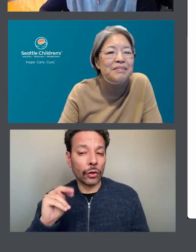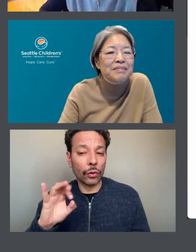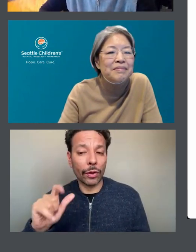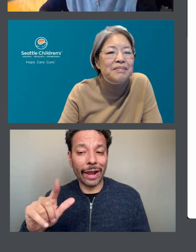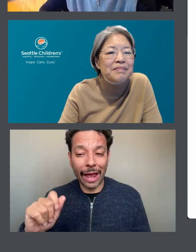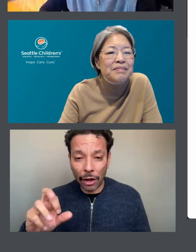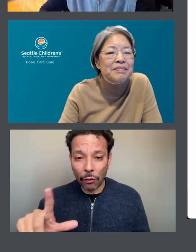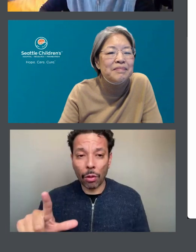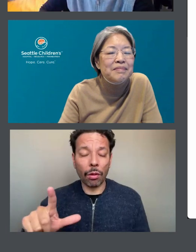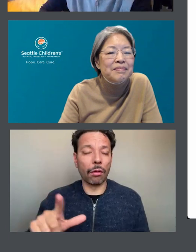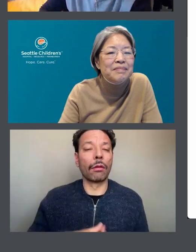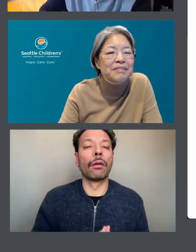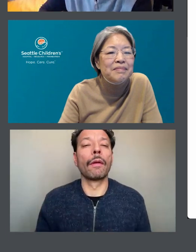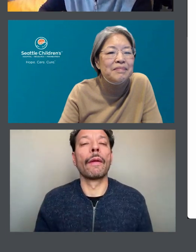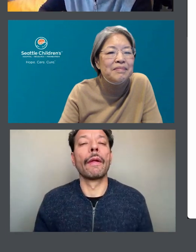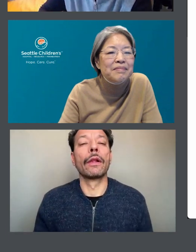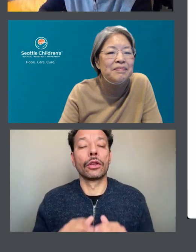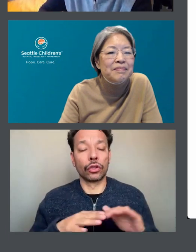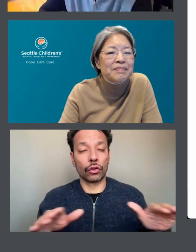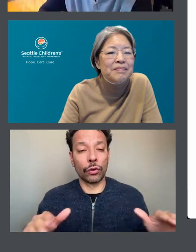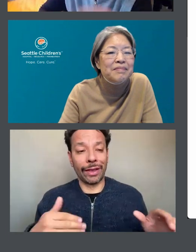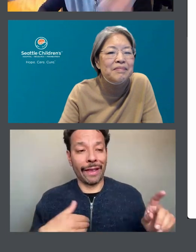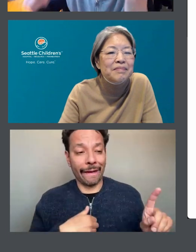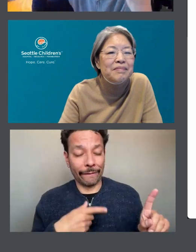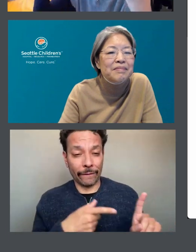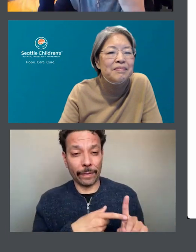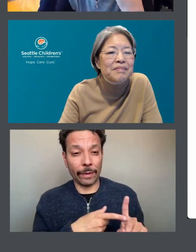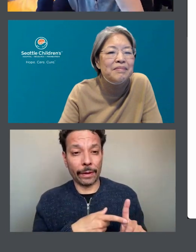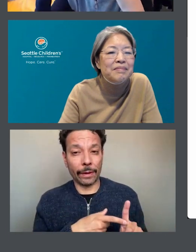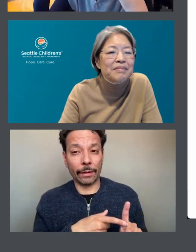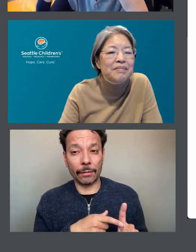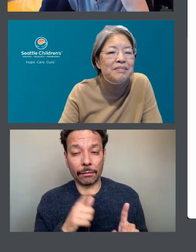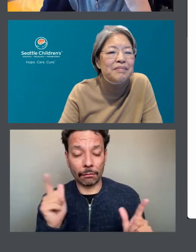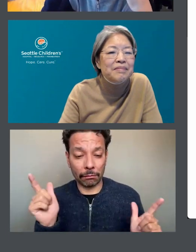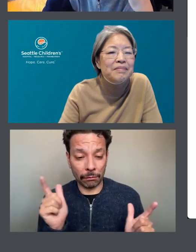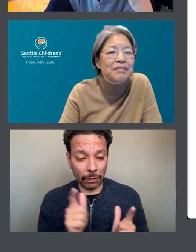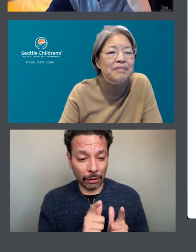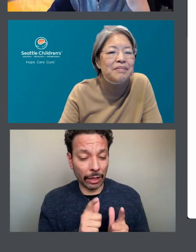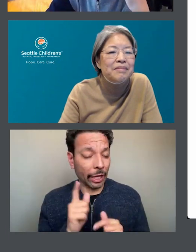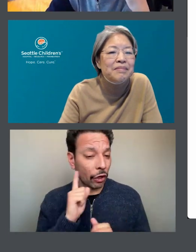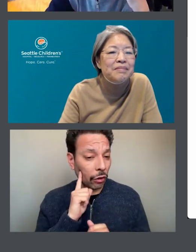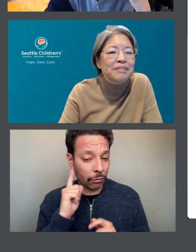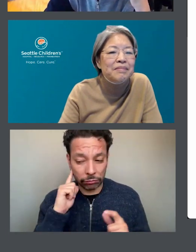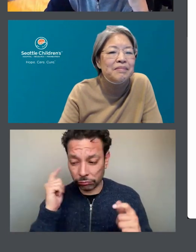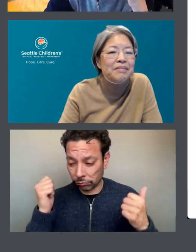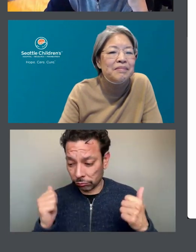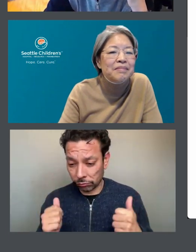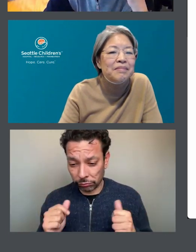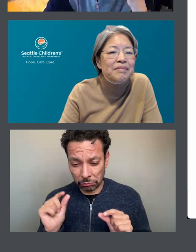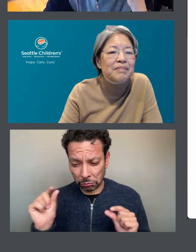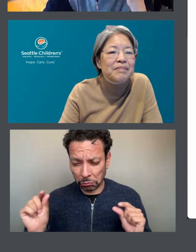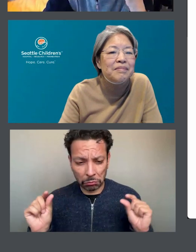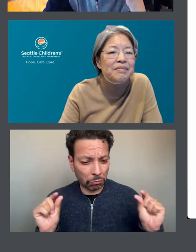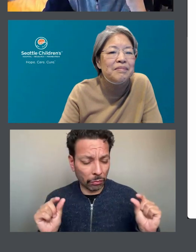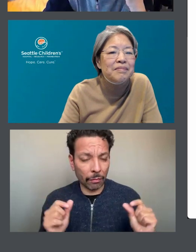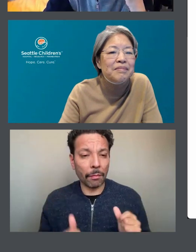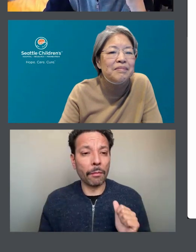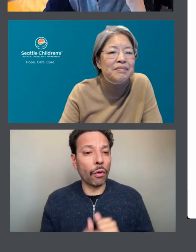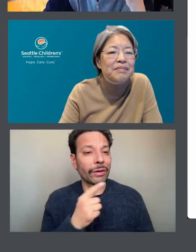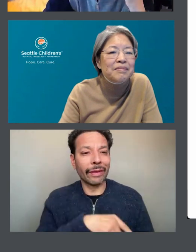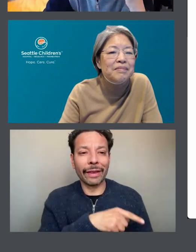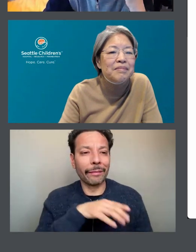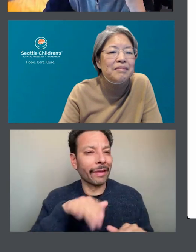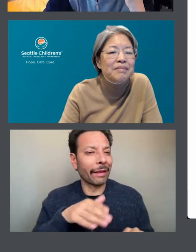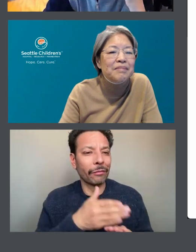And those children with minimal hearing loss in both ears, the majority of them had not been